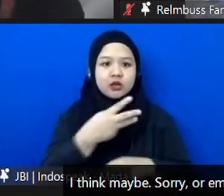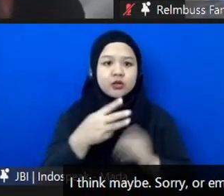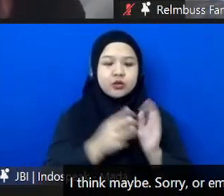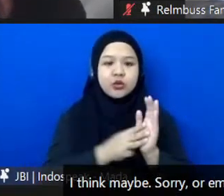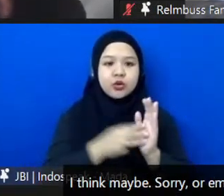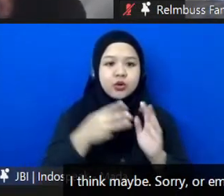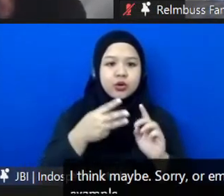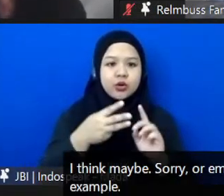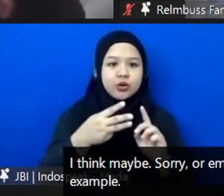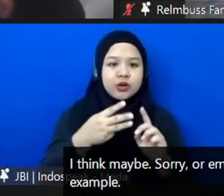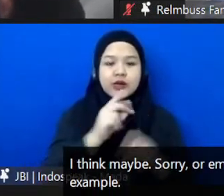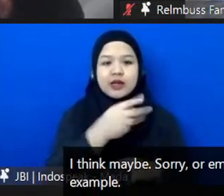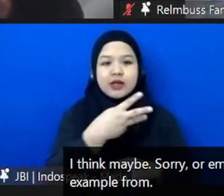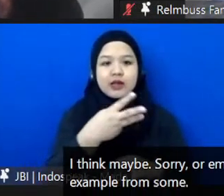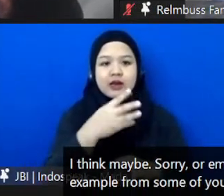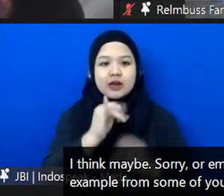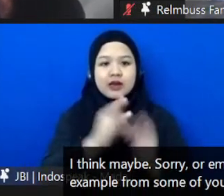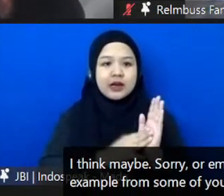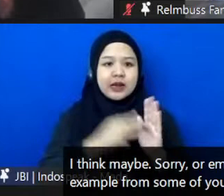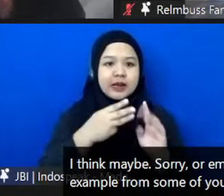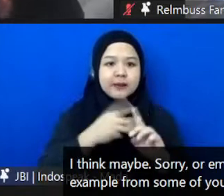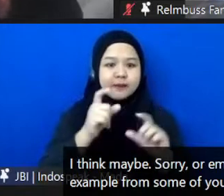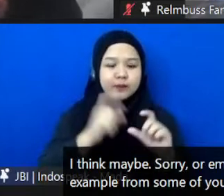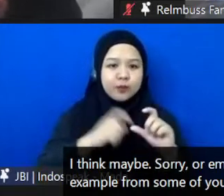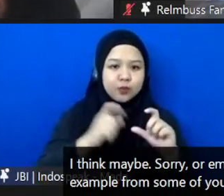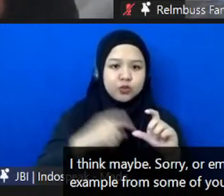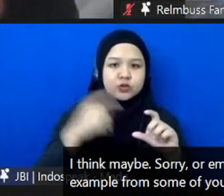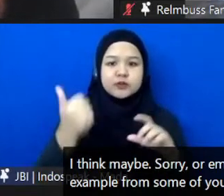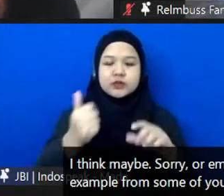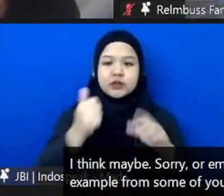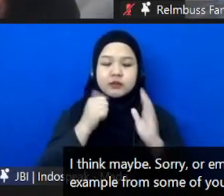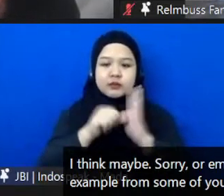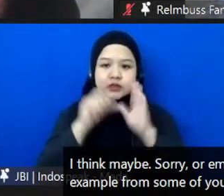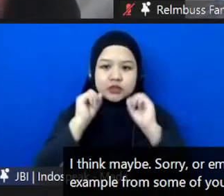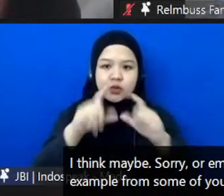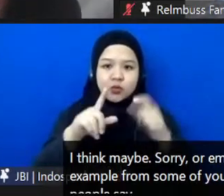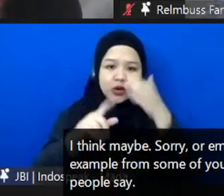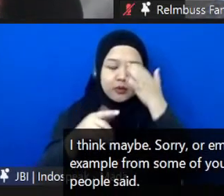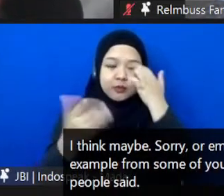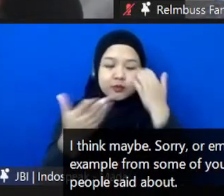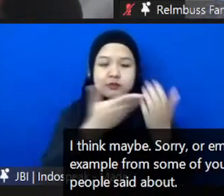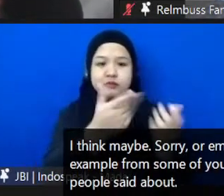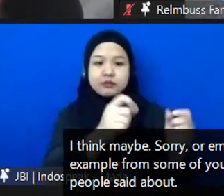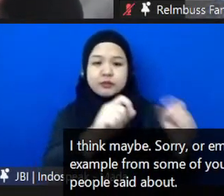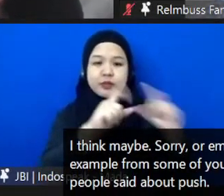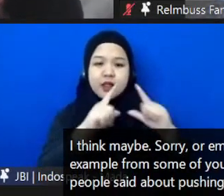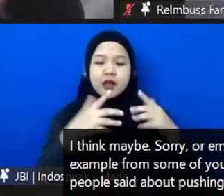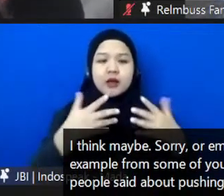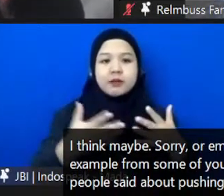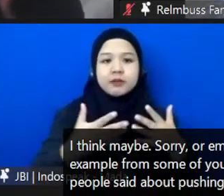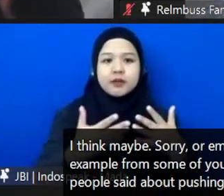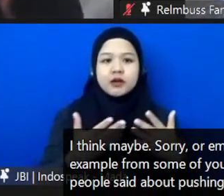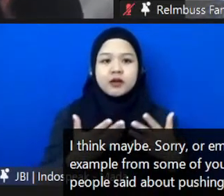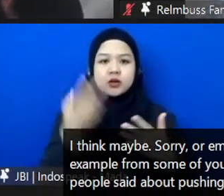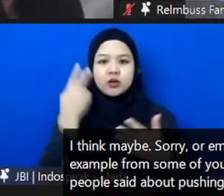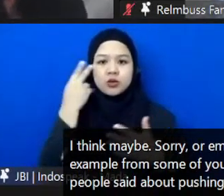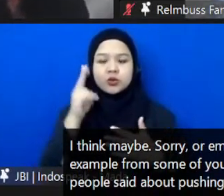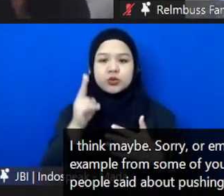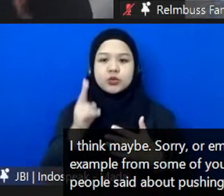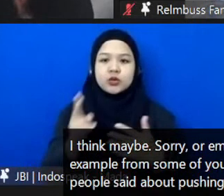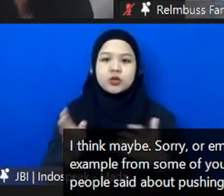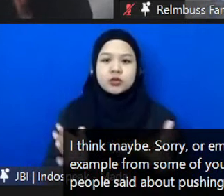give an example from some of your interviews of what people said about pushing